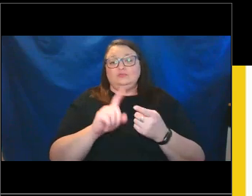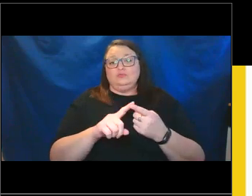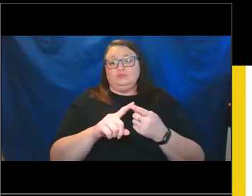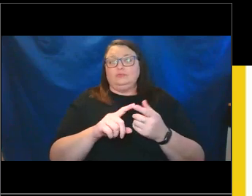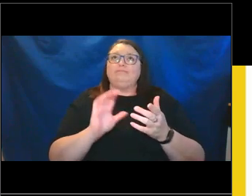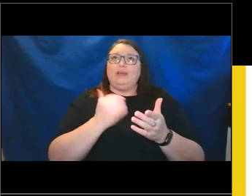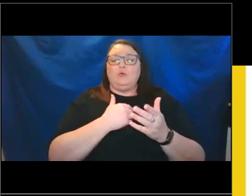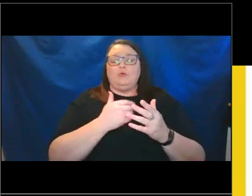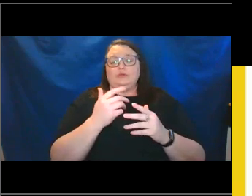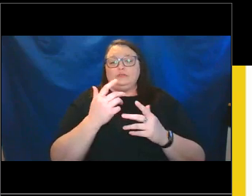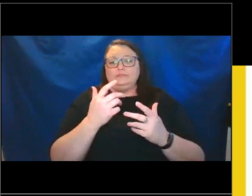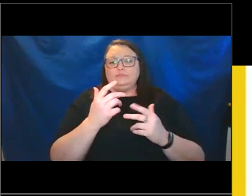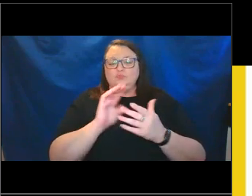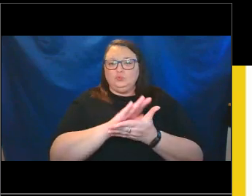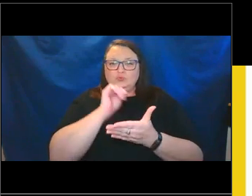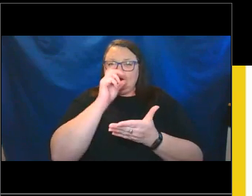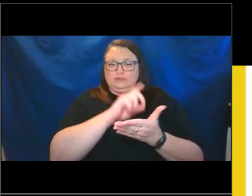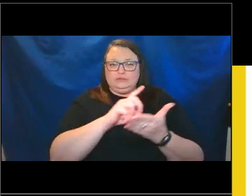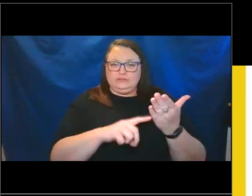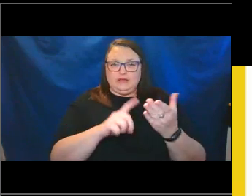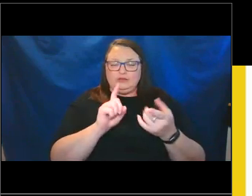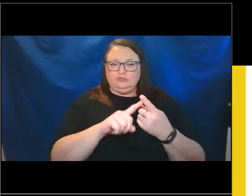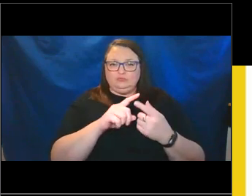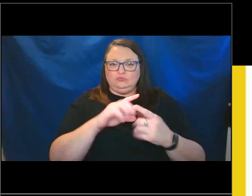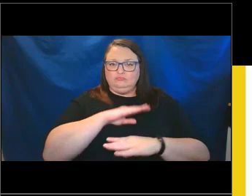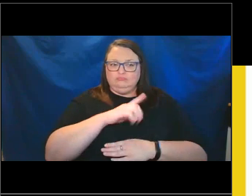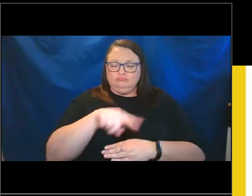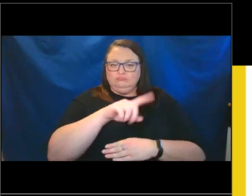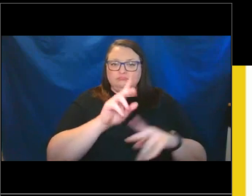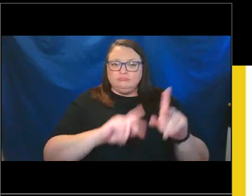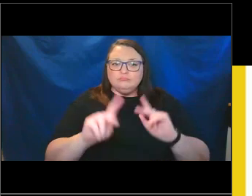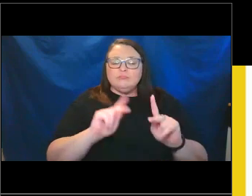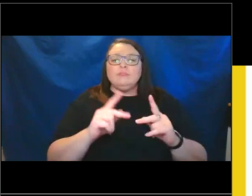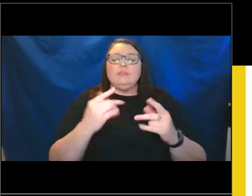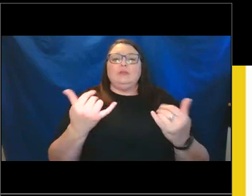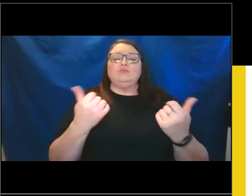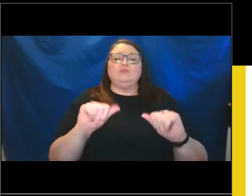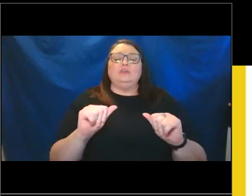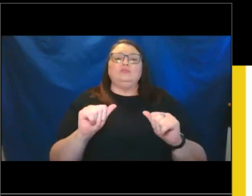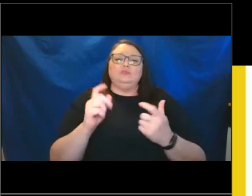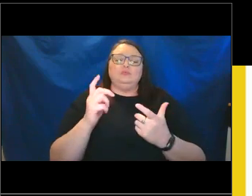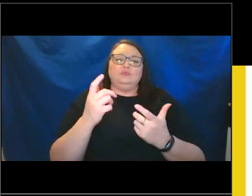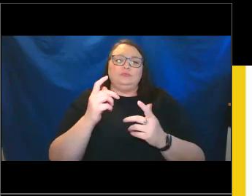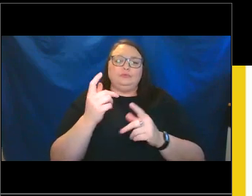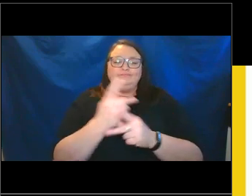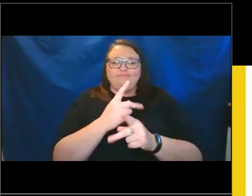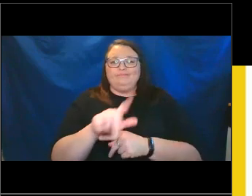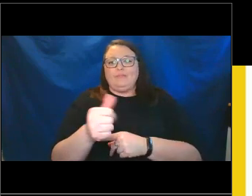redesigning our existing pathways to serve tribal students and really honor where they come